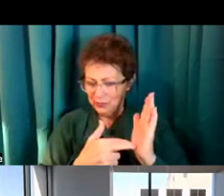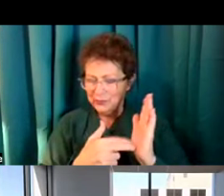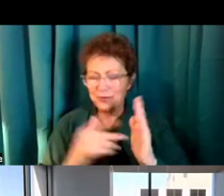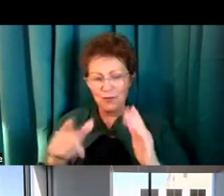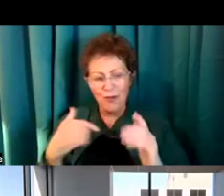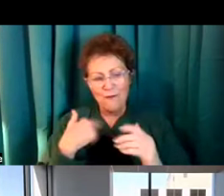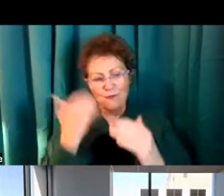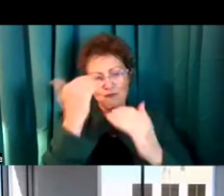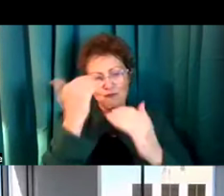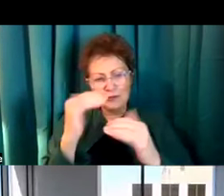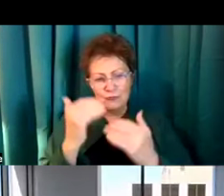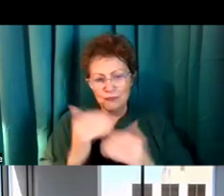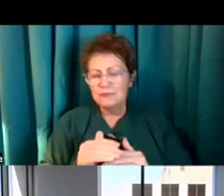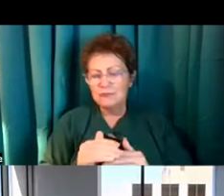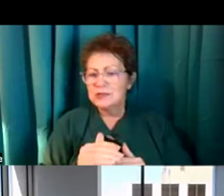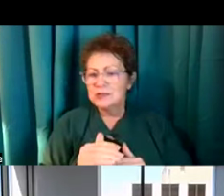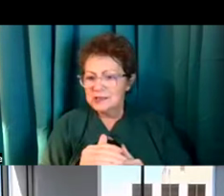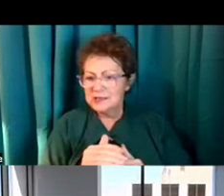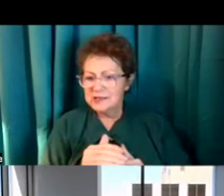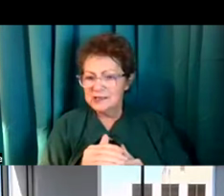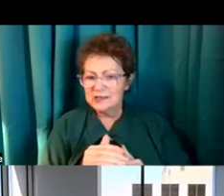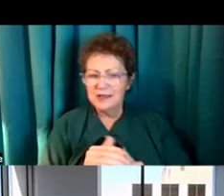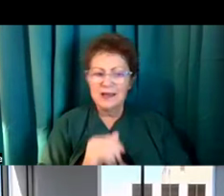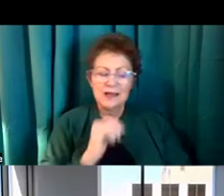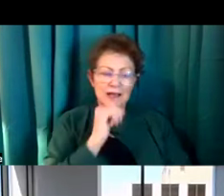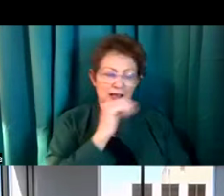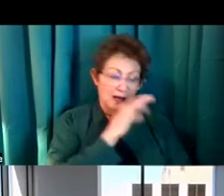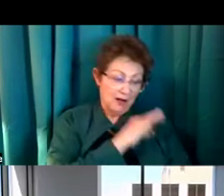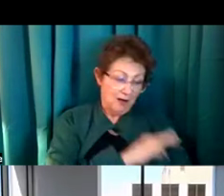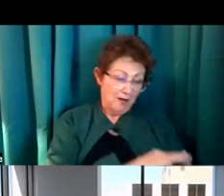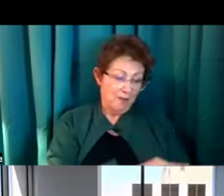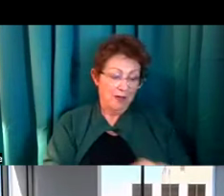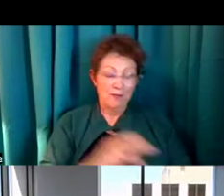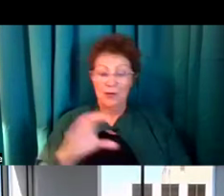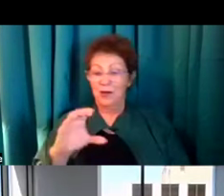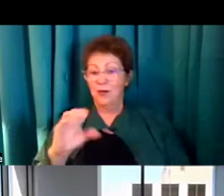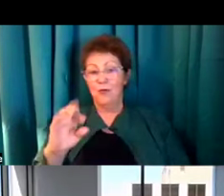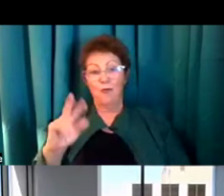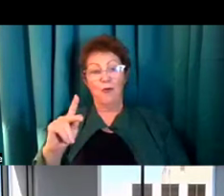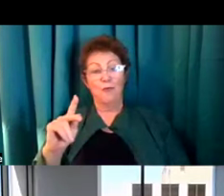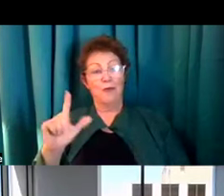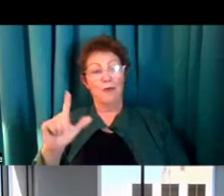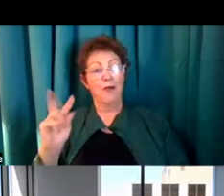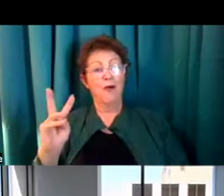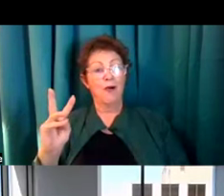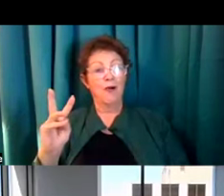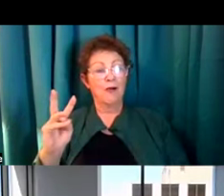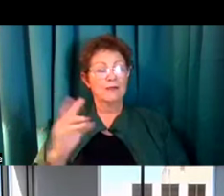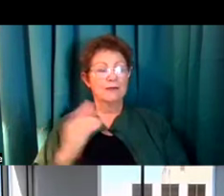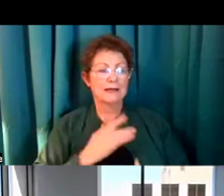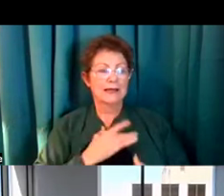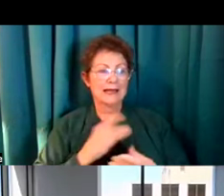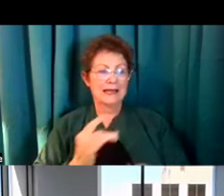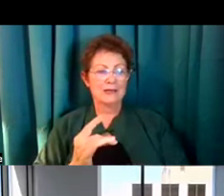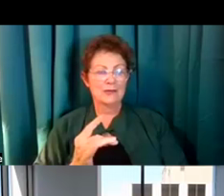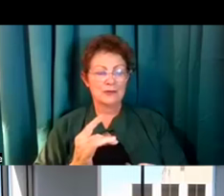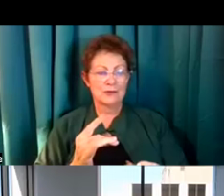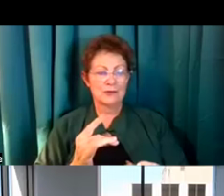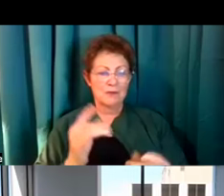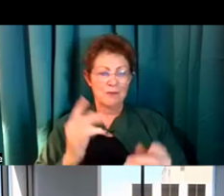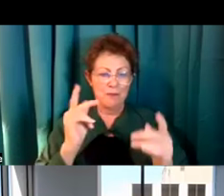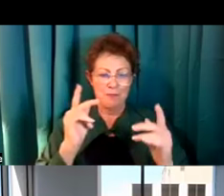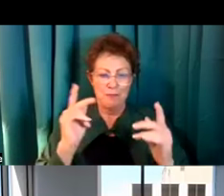restrictions of nonprofit corporate law and just interested party transactions. And